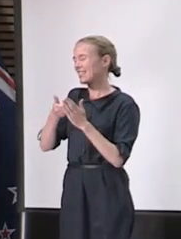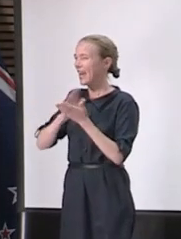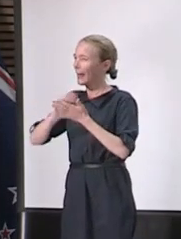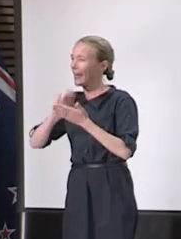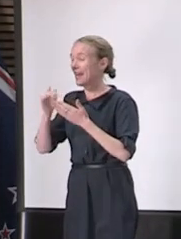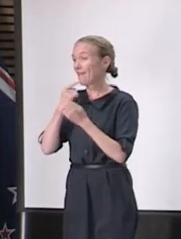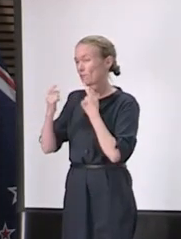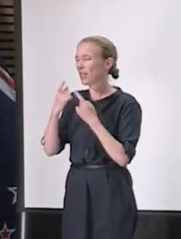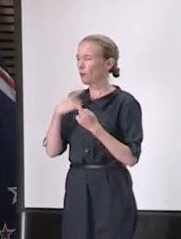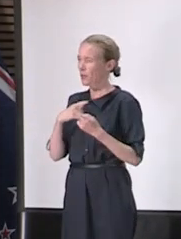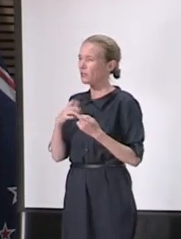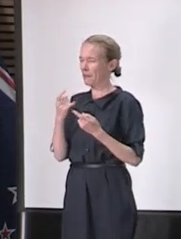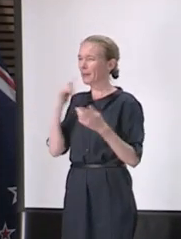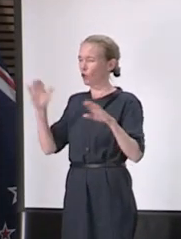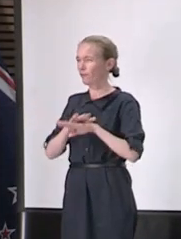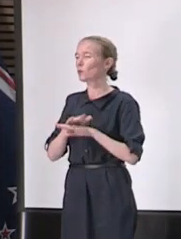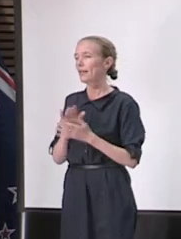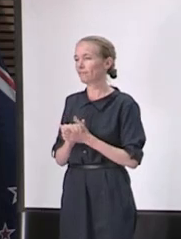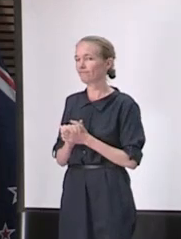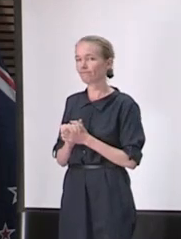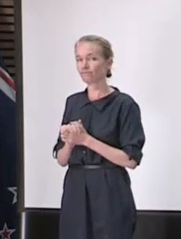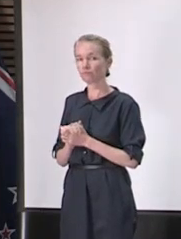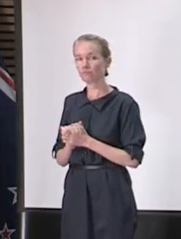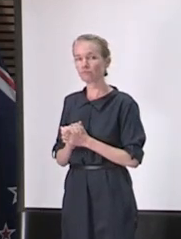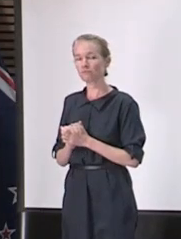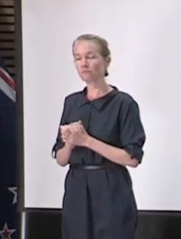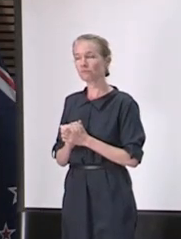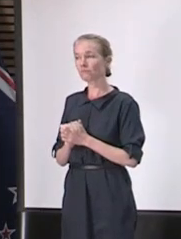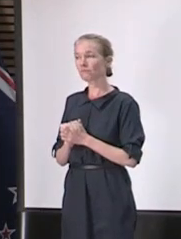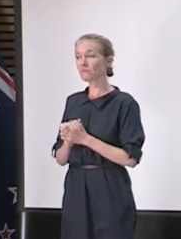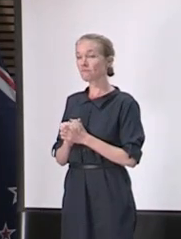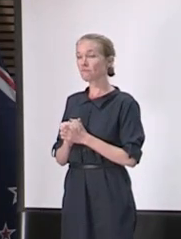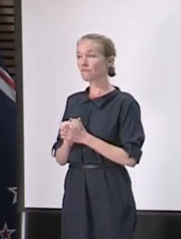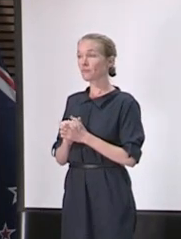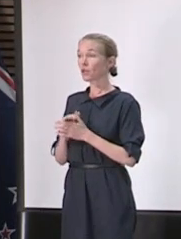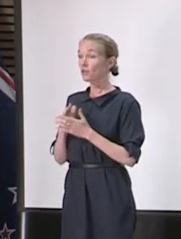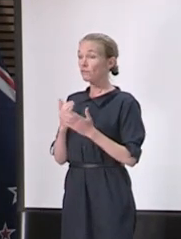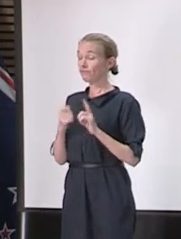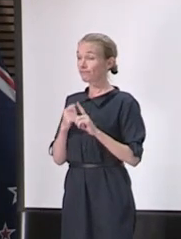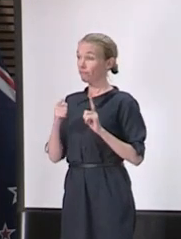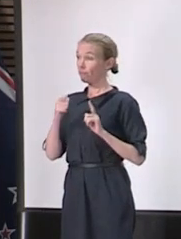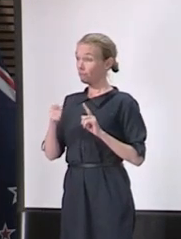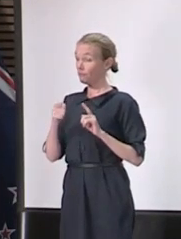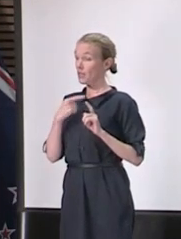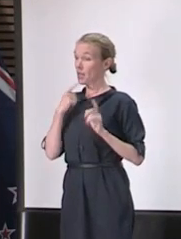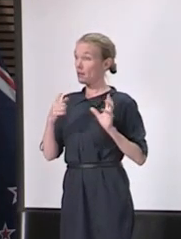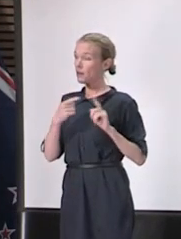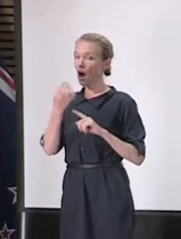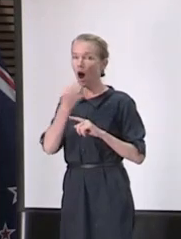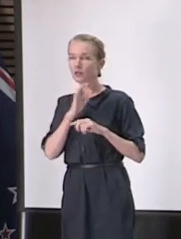I'll let Dr. Bloomfield find that number. Let me just find the number here. So the total number of hospitalisations to date